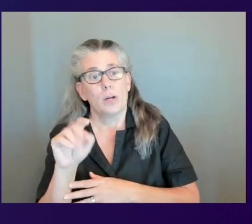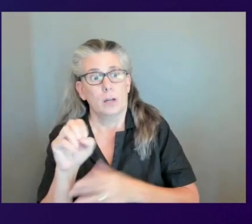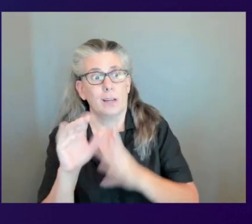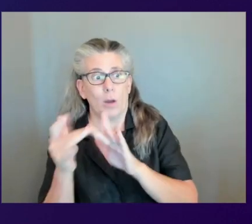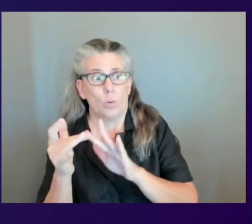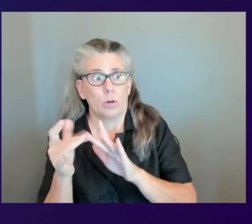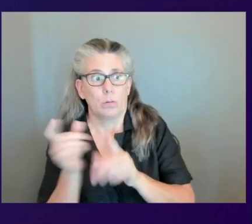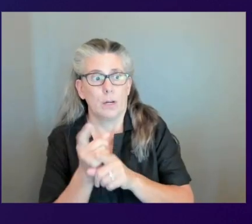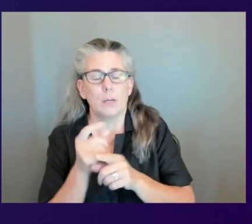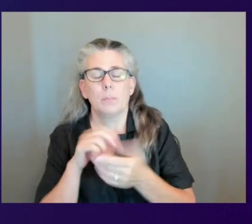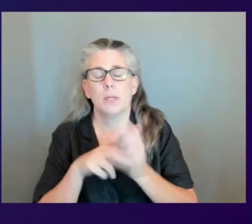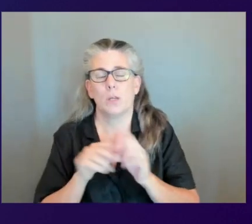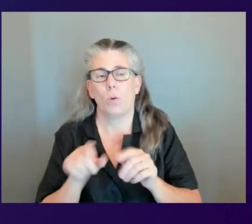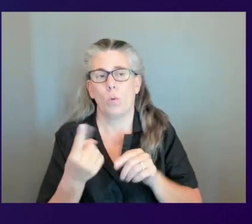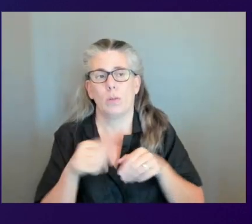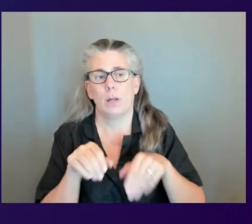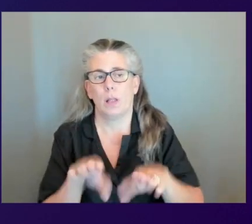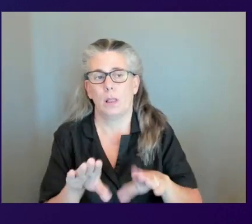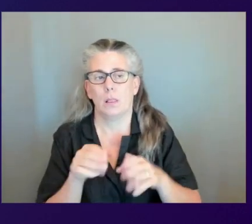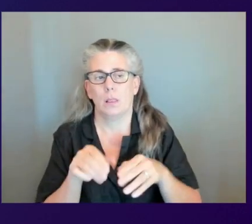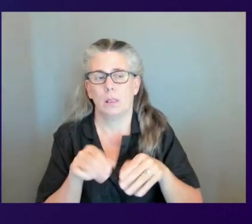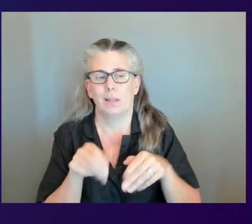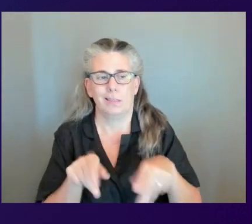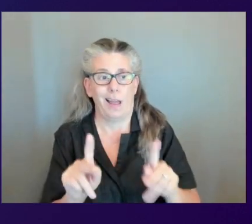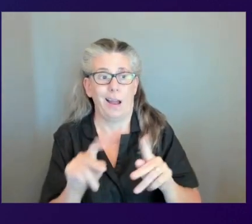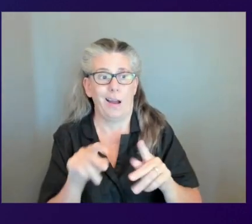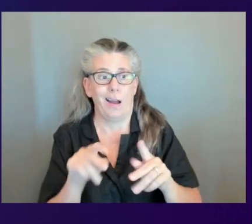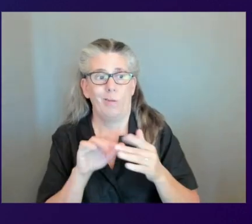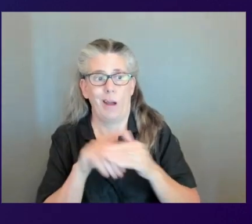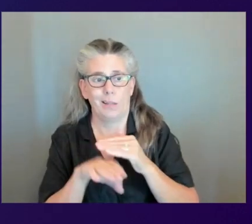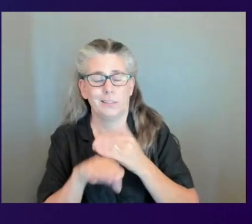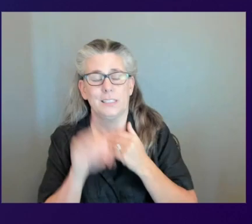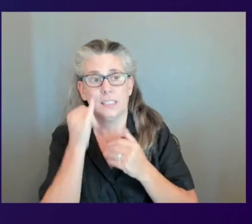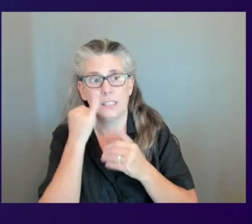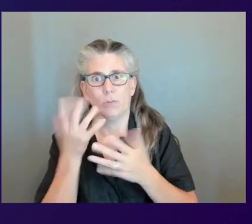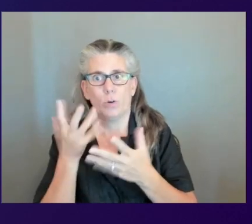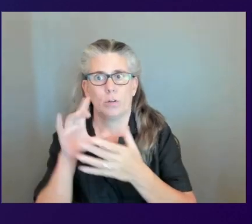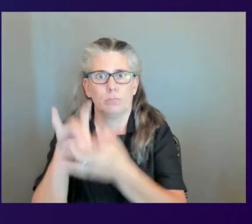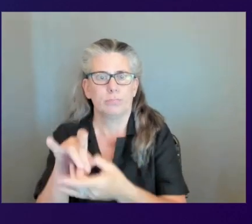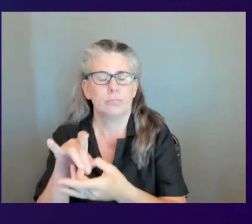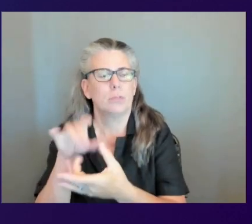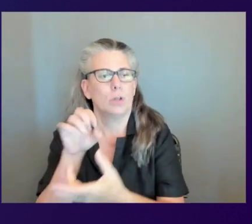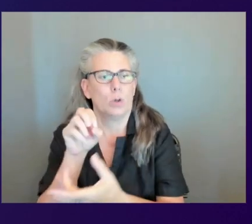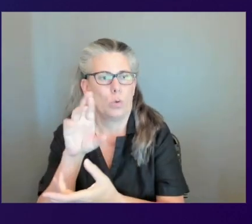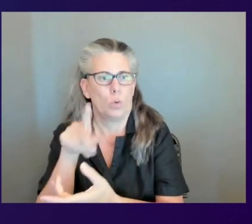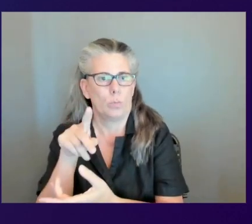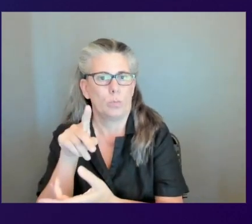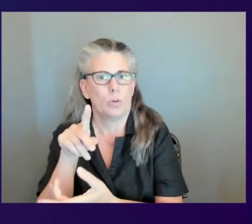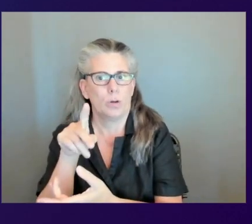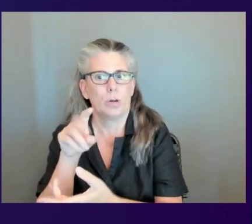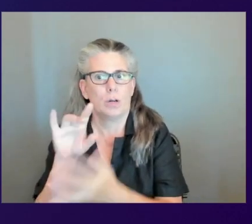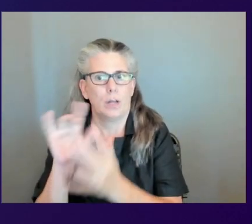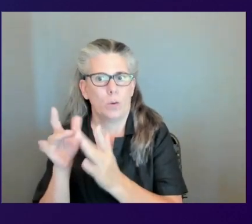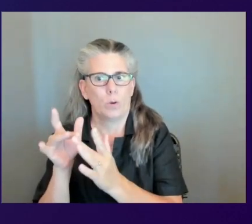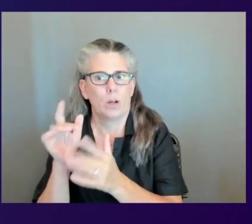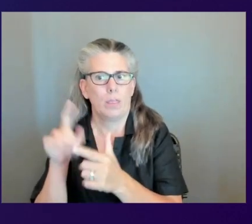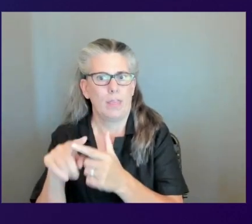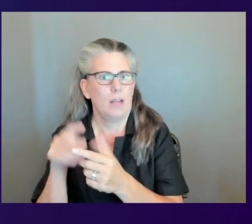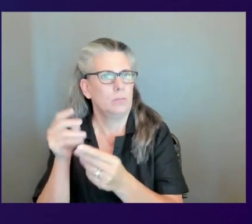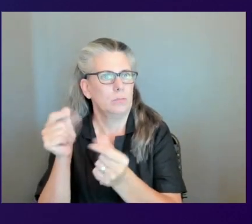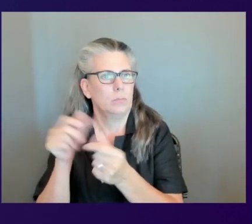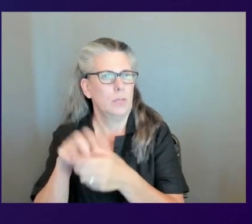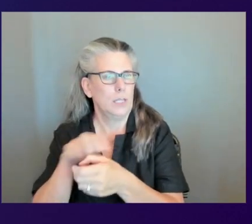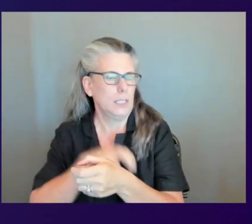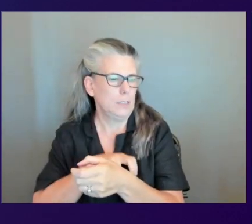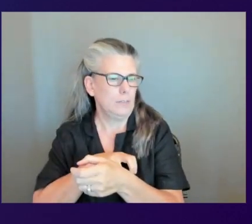allow access if you're on the corporate network. So in a building, in a corporate building or in a corporate setting, all of a sudden you leave the parking